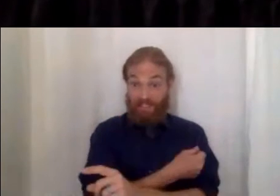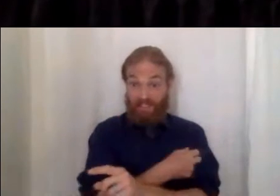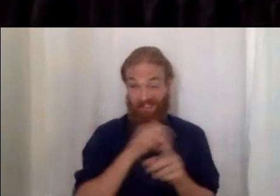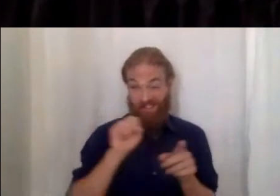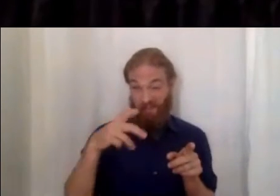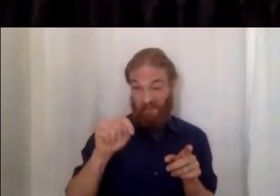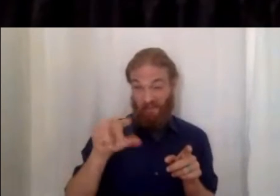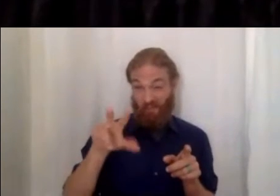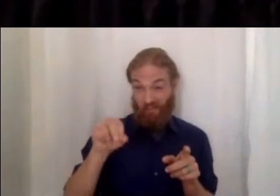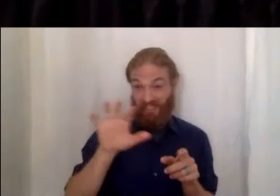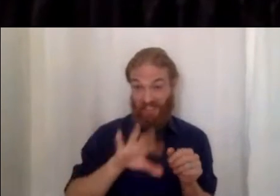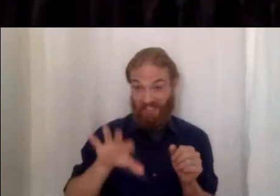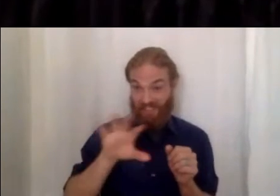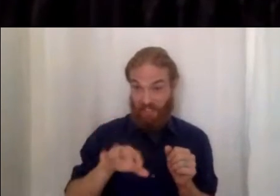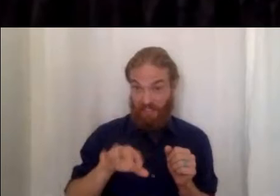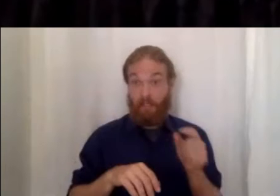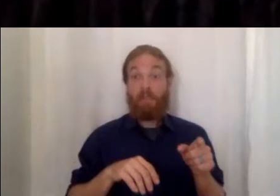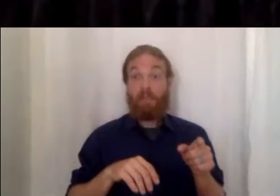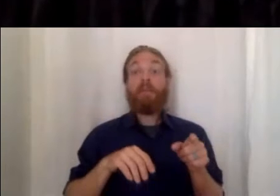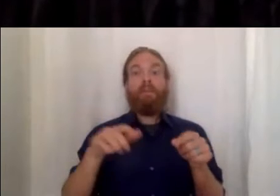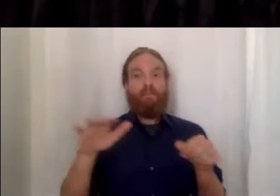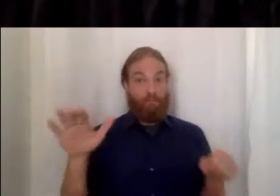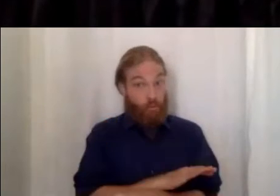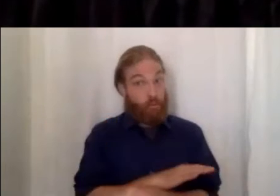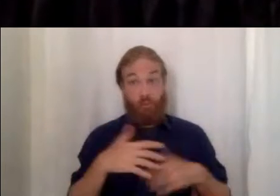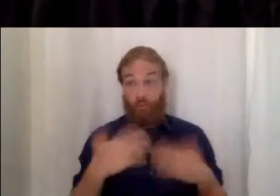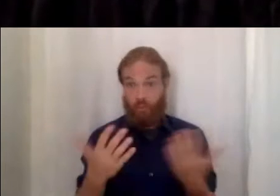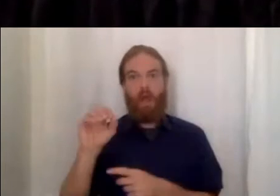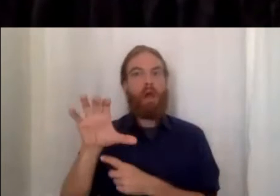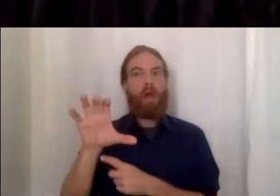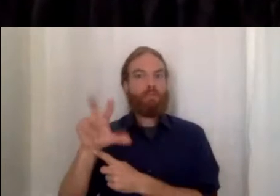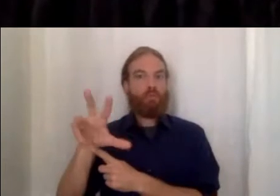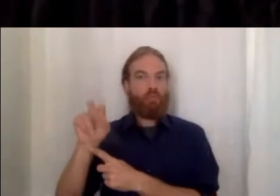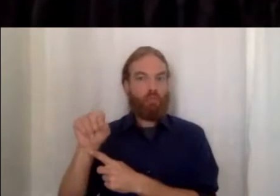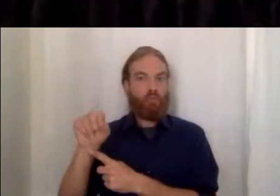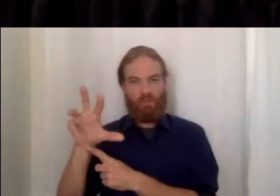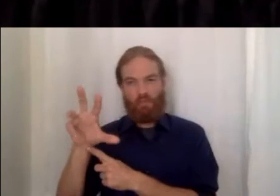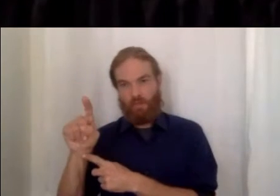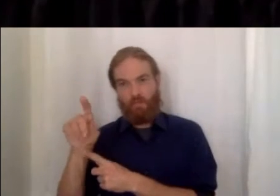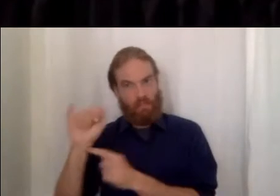October 31st. So I would say that